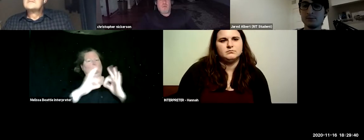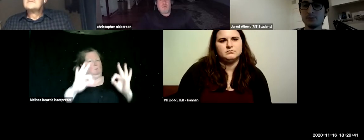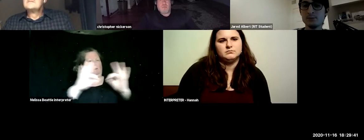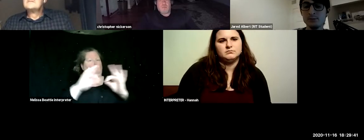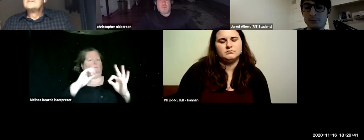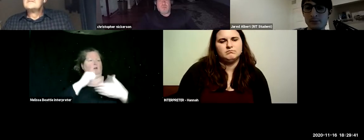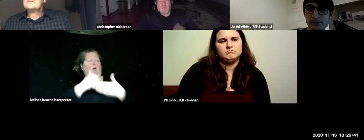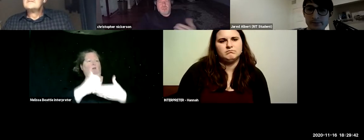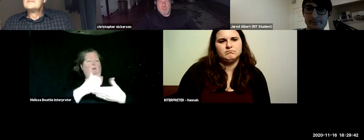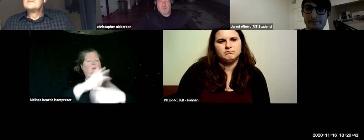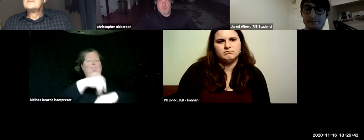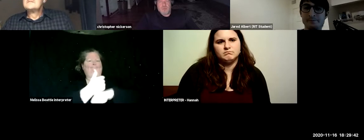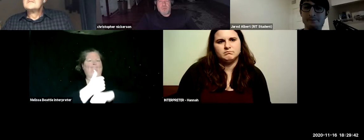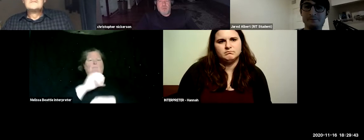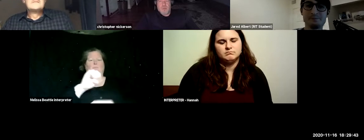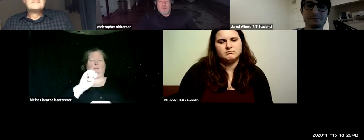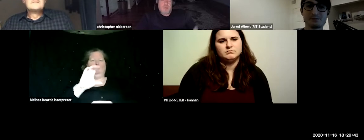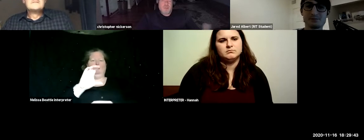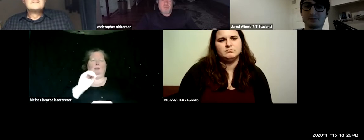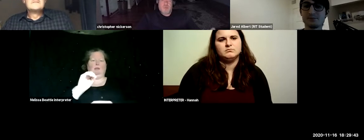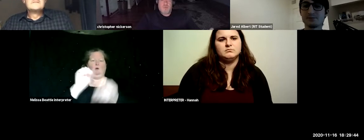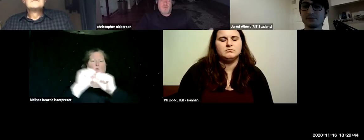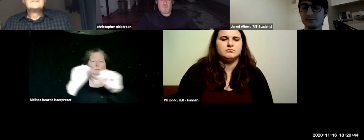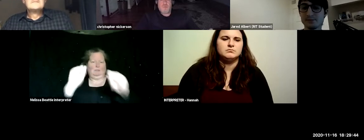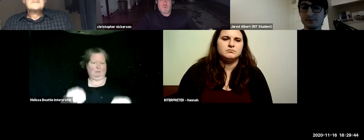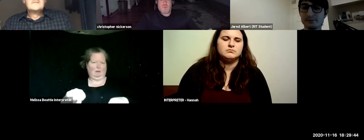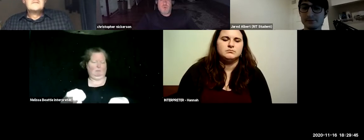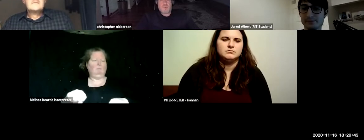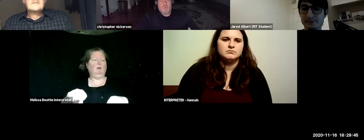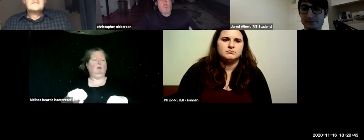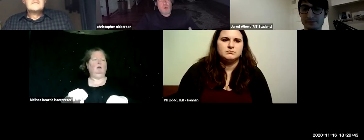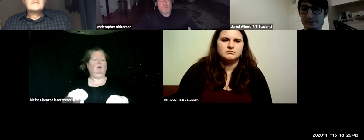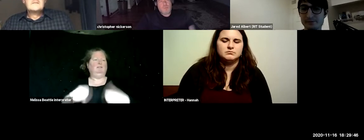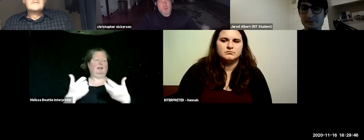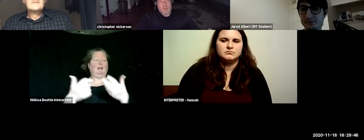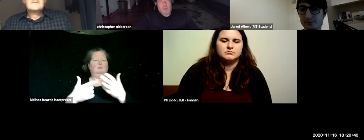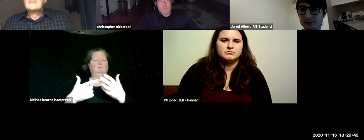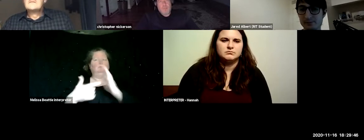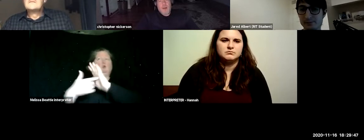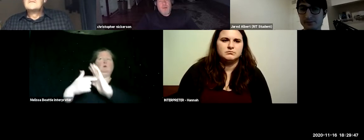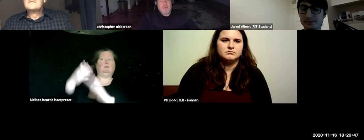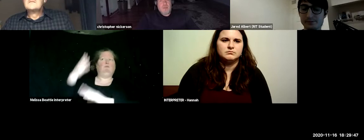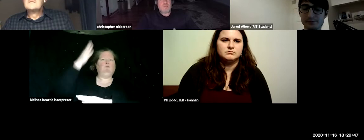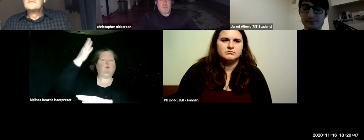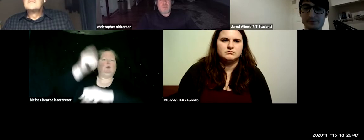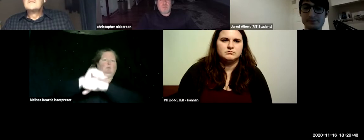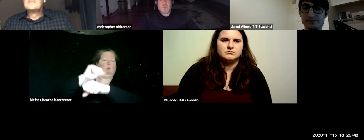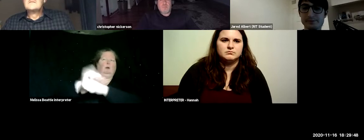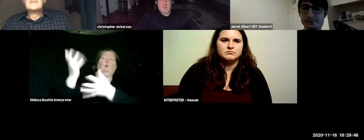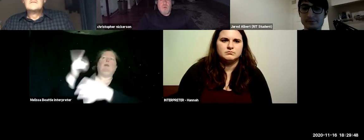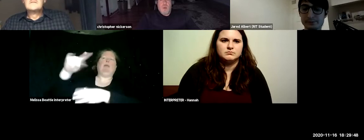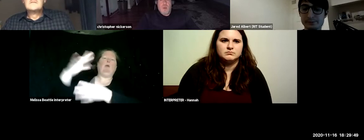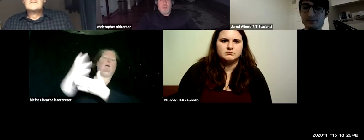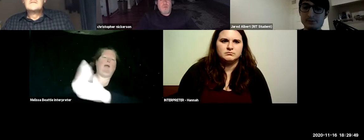create the ecosystem that shows you, or shows the future employer sort of what they're going to get. I think it is